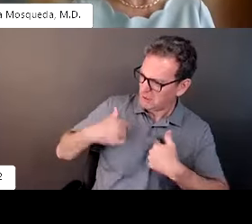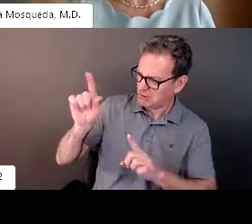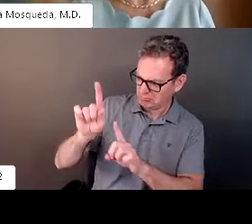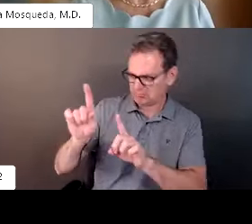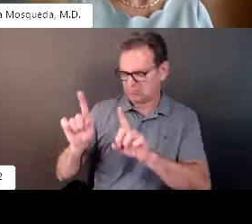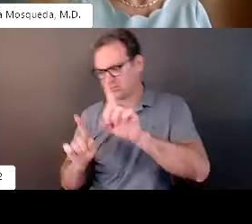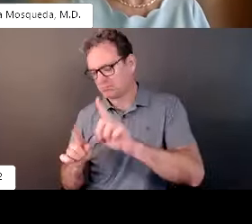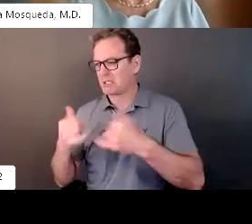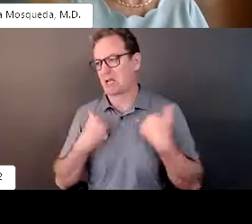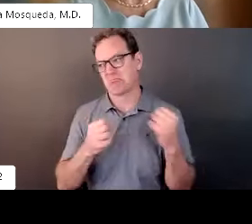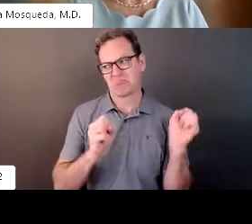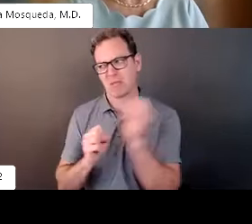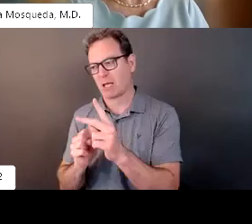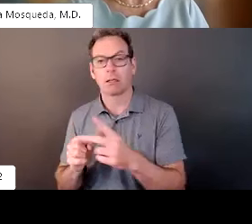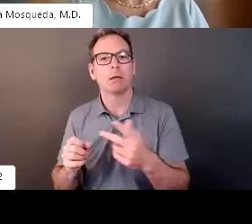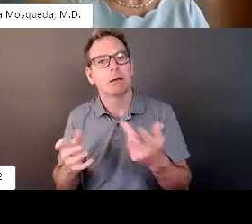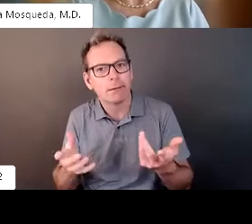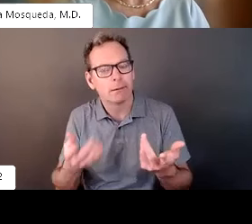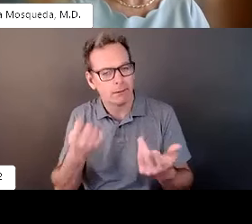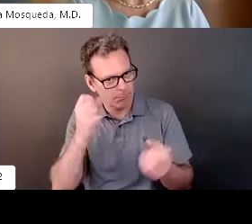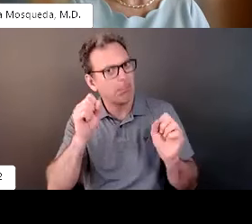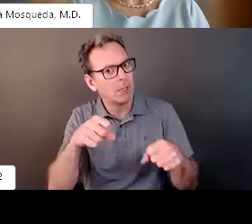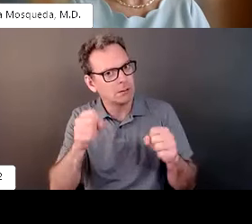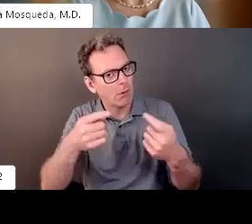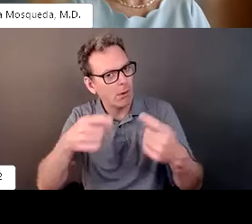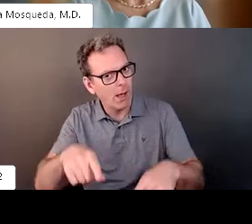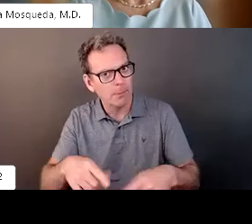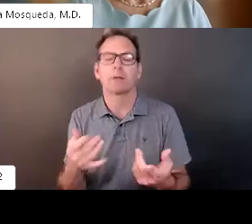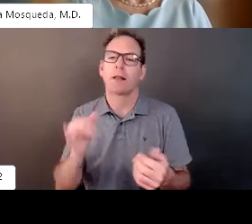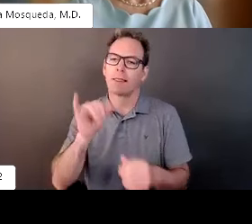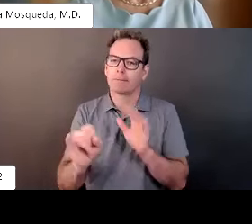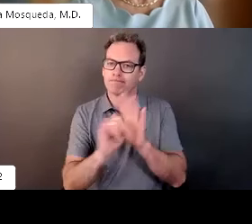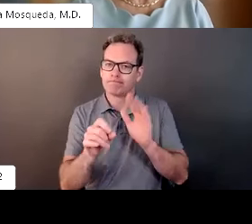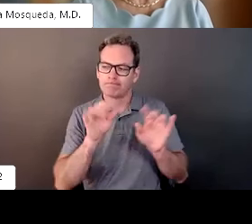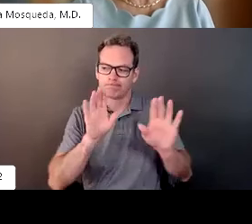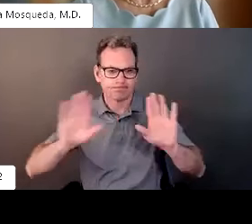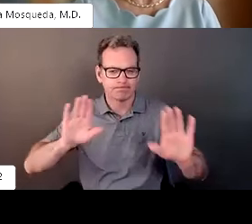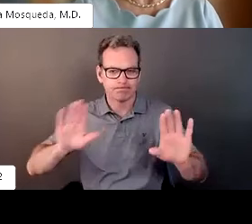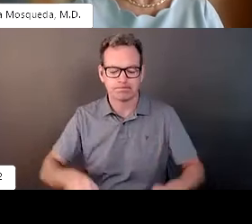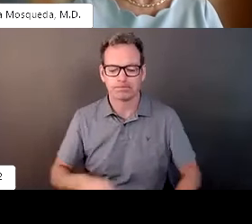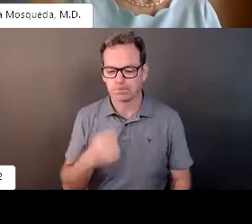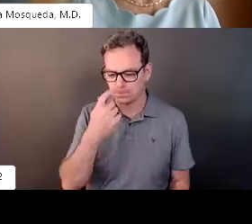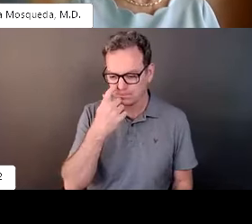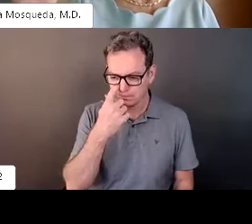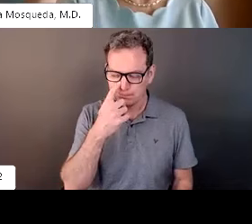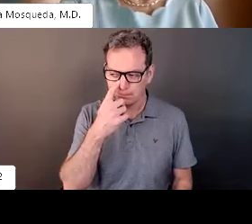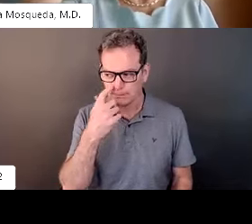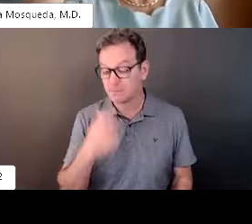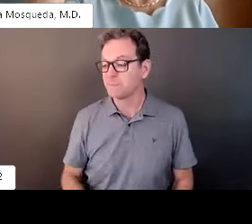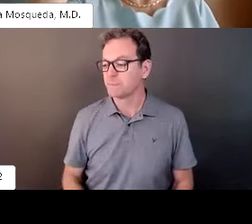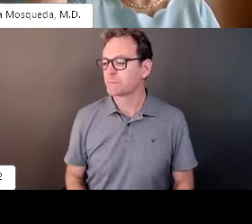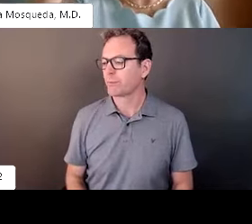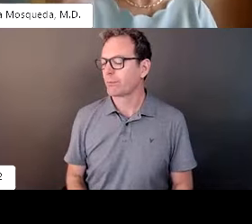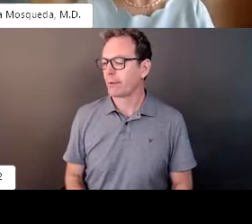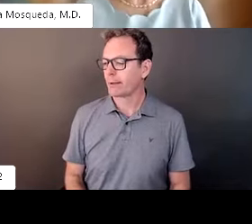long-standing history is another theme that I see. And finally, I'll mention another